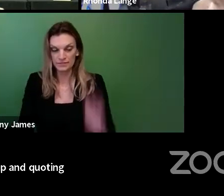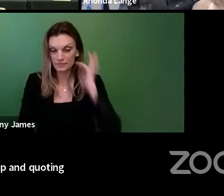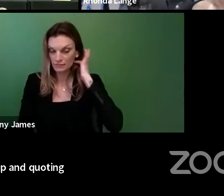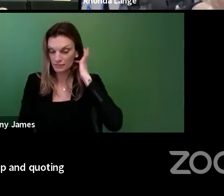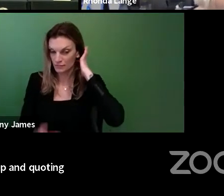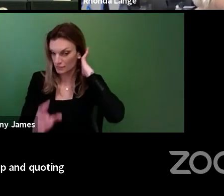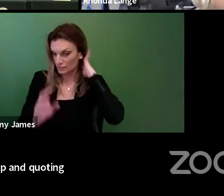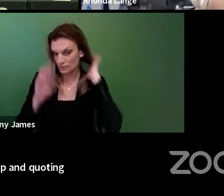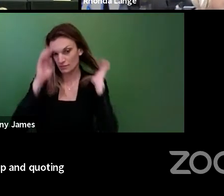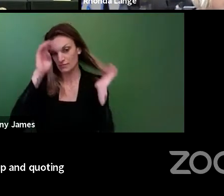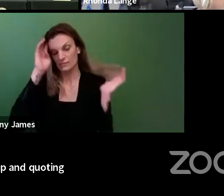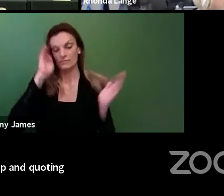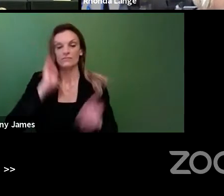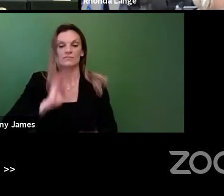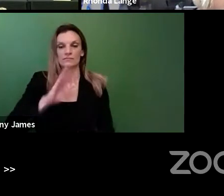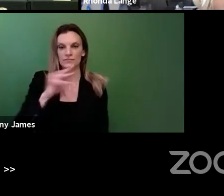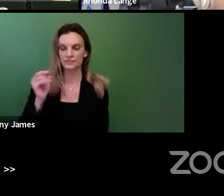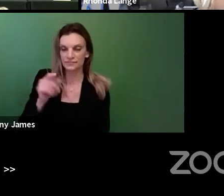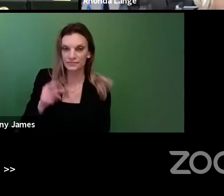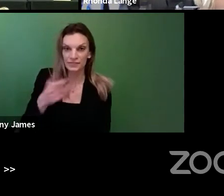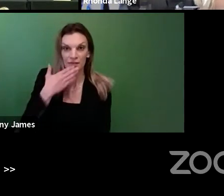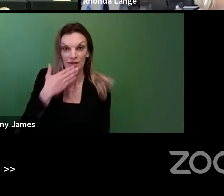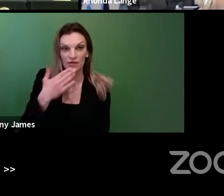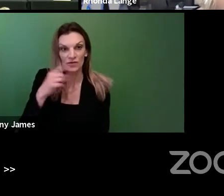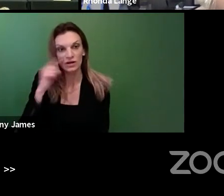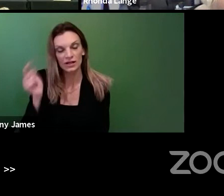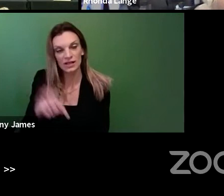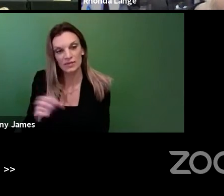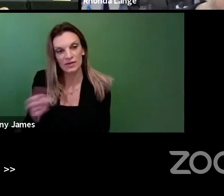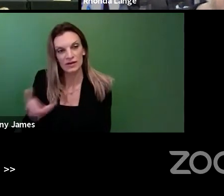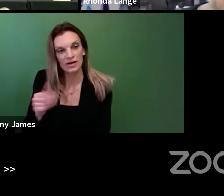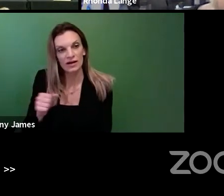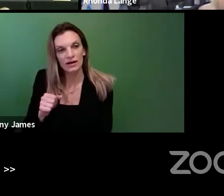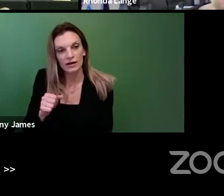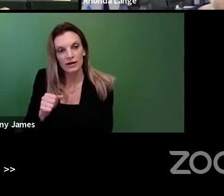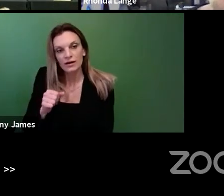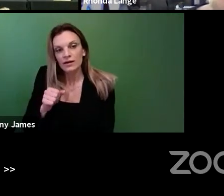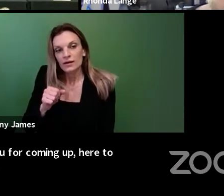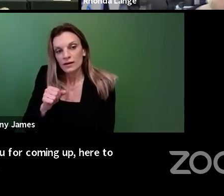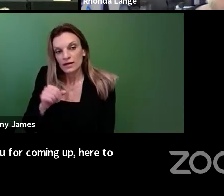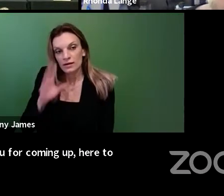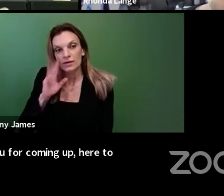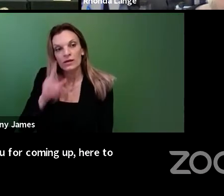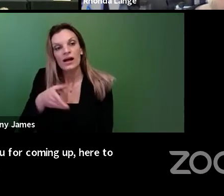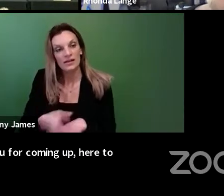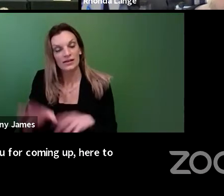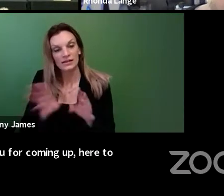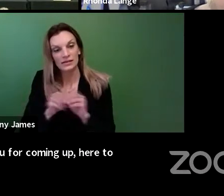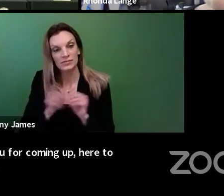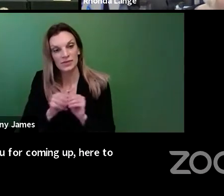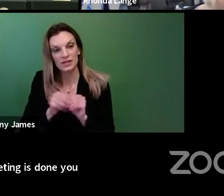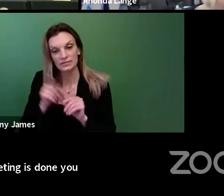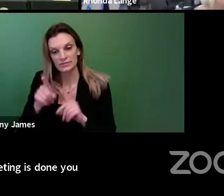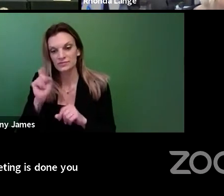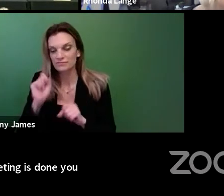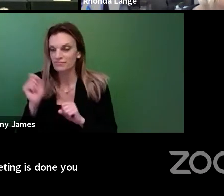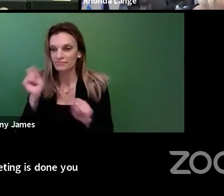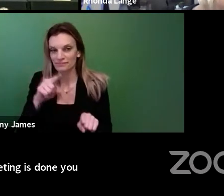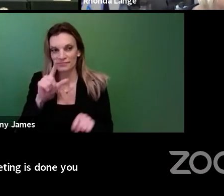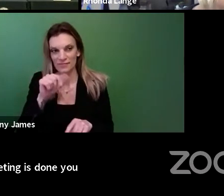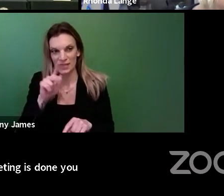Hello, commissioners. Again, thank you for coming out here to Muskegon tonight. I hope after this meeting is done, you all have a chance to get to the beautiful lake